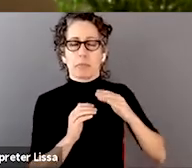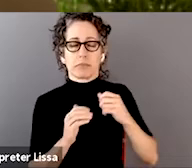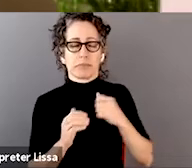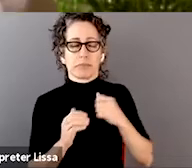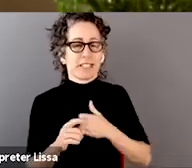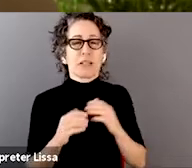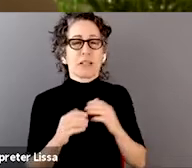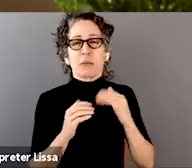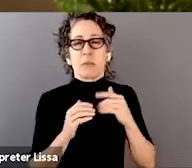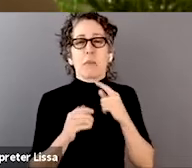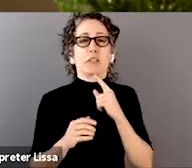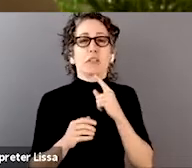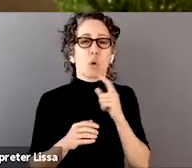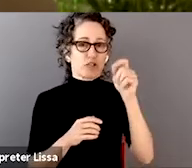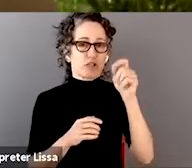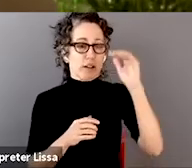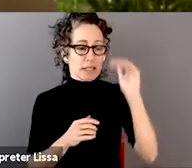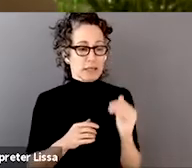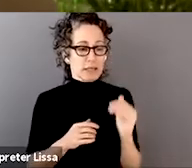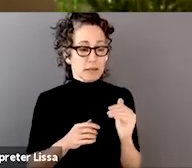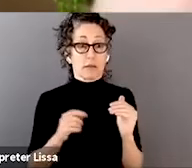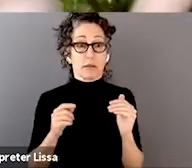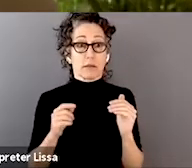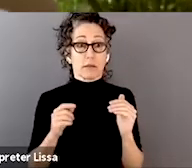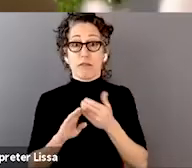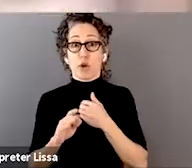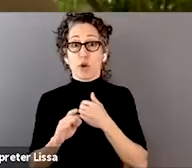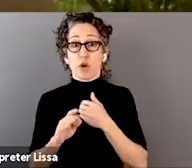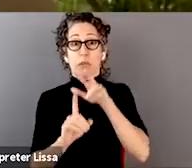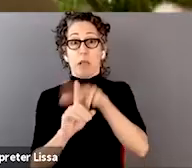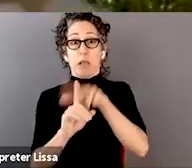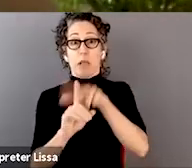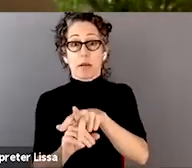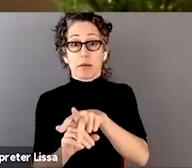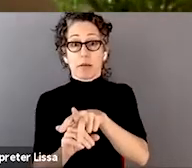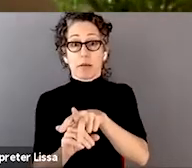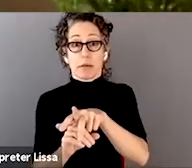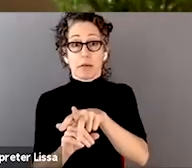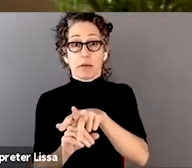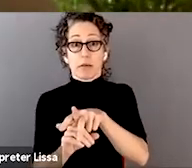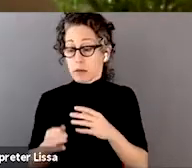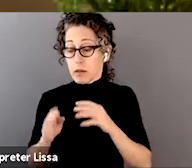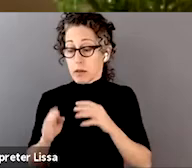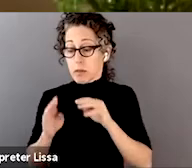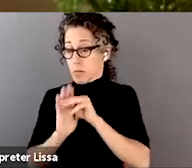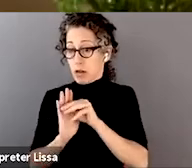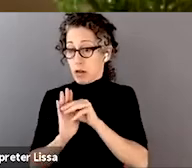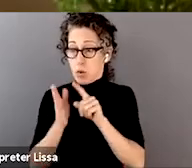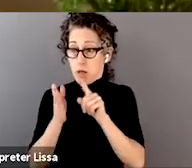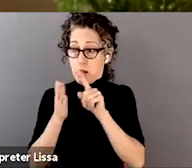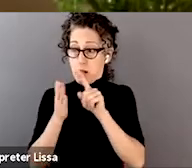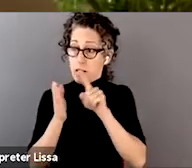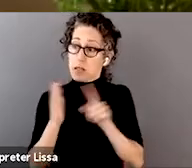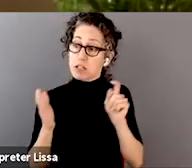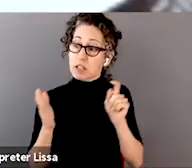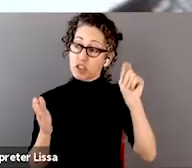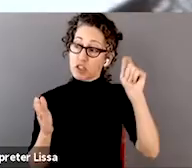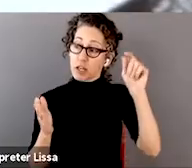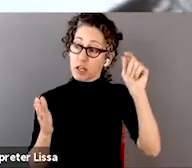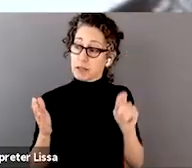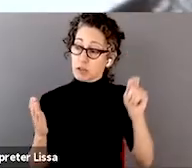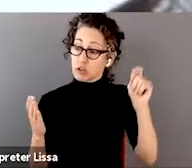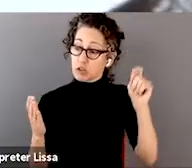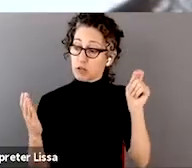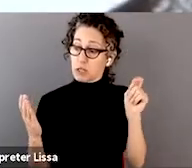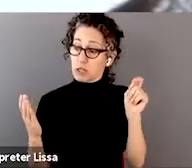passed before you even try and think about like putting it in any real world situation. All right, thank you. So I'm going to